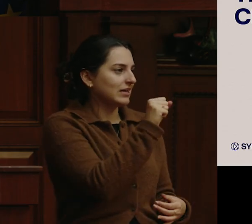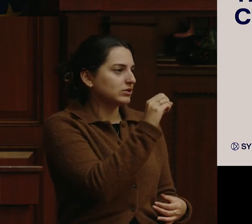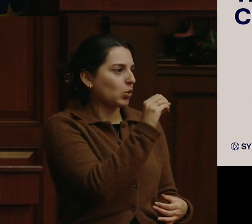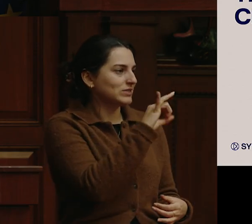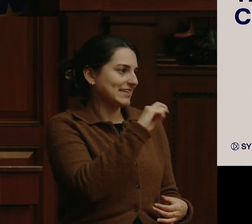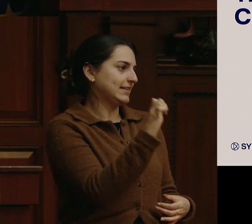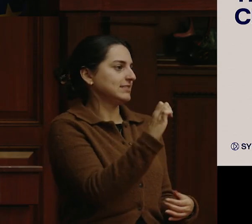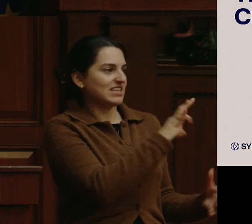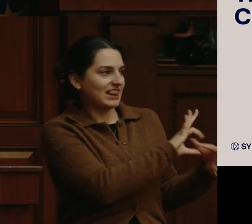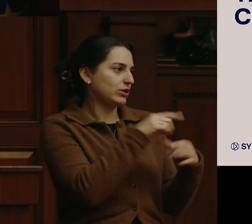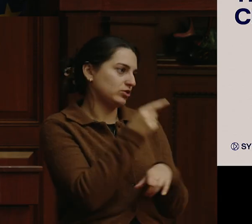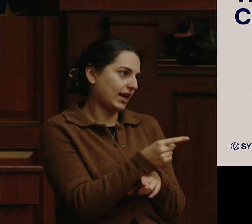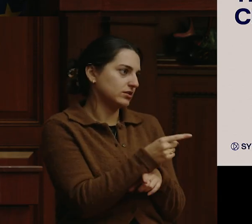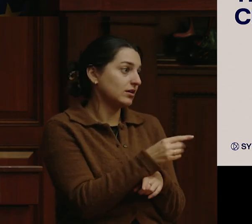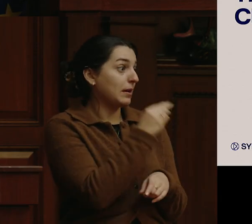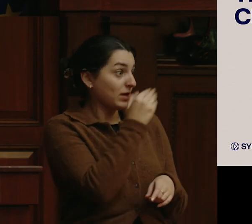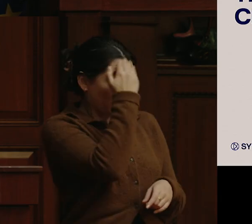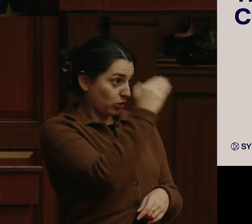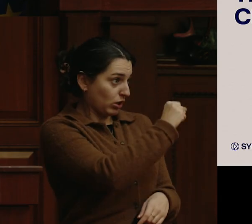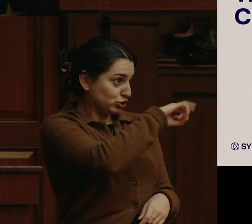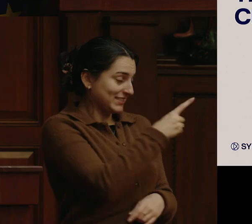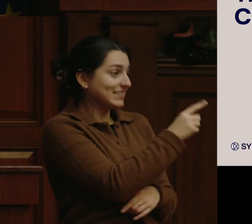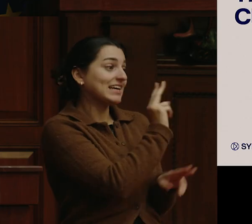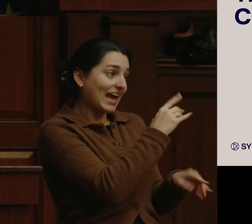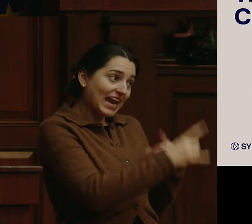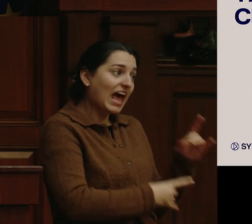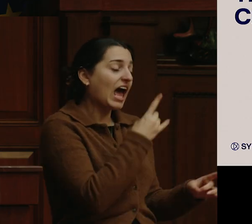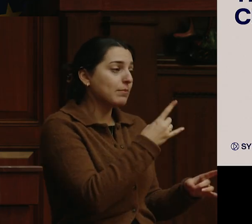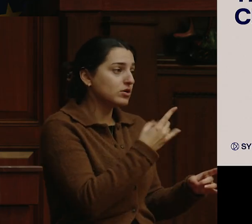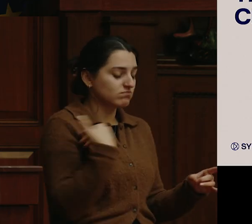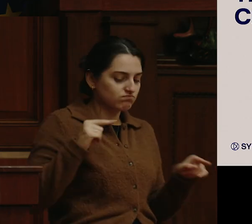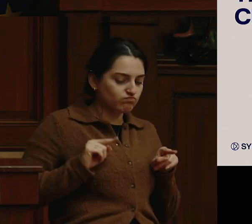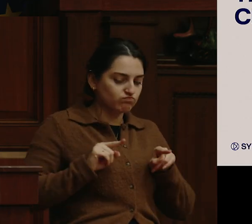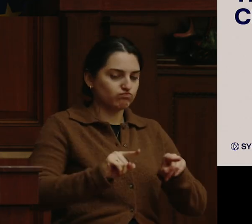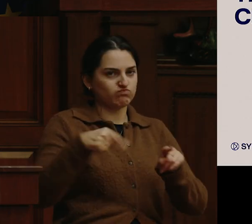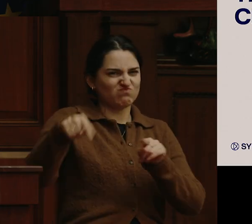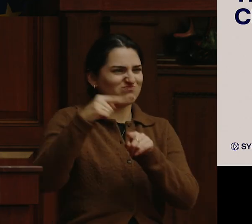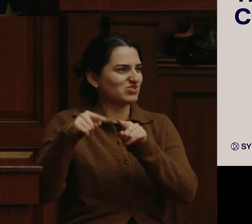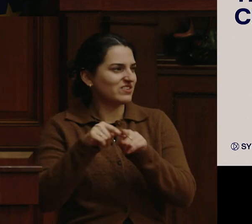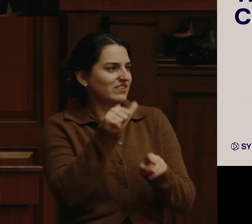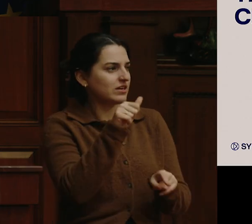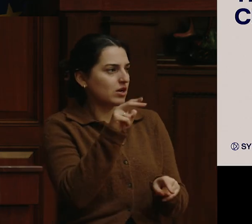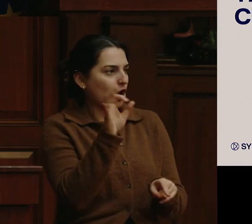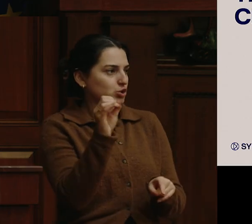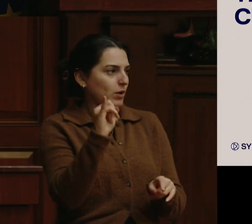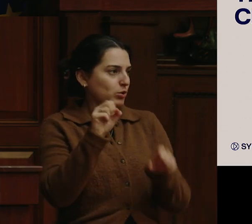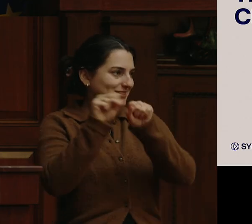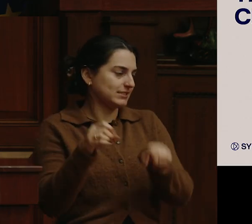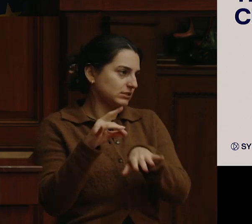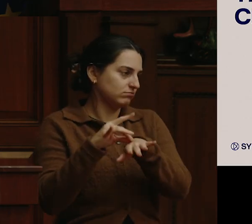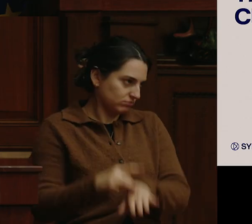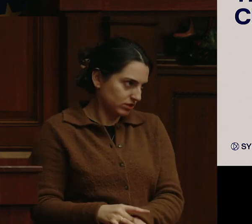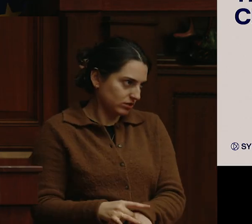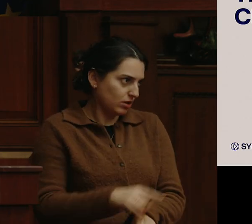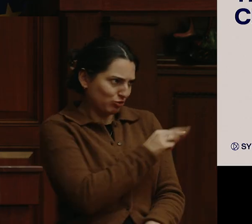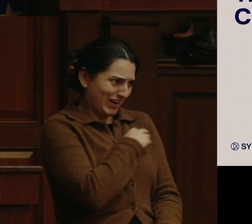This acknowledges that while Sjögren's can occur alongside many other autoimmune diseases, it stands